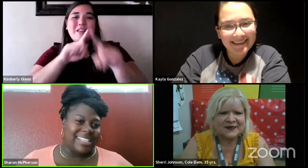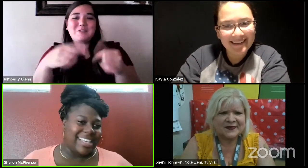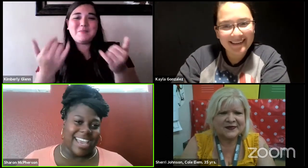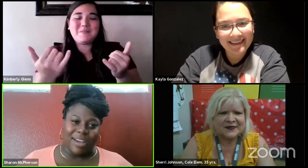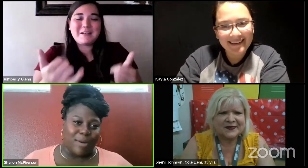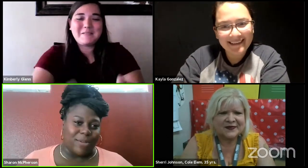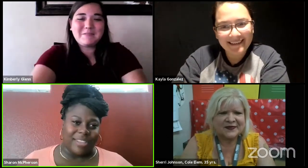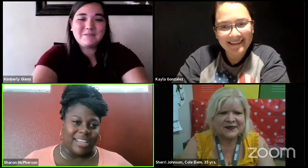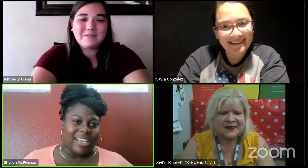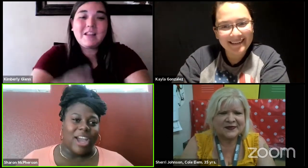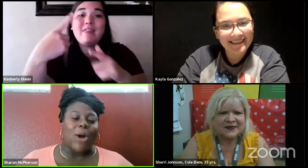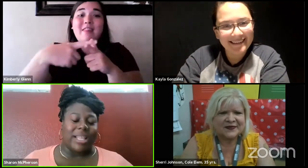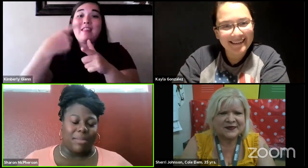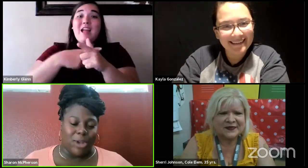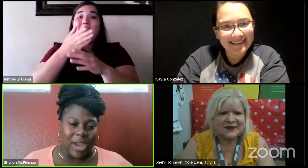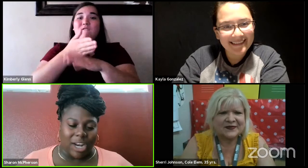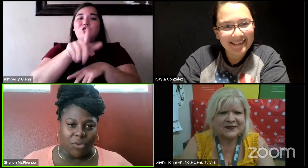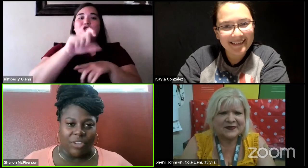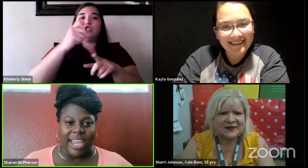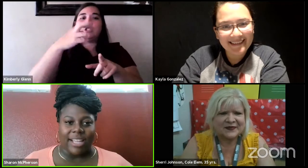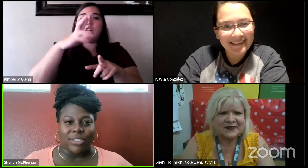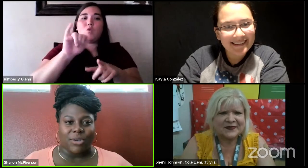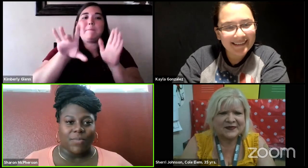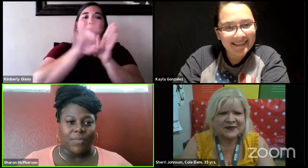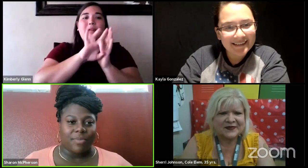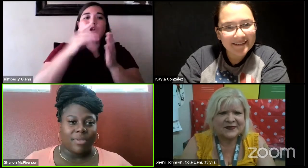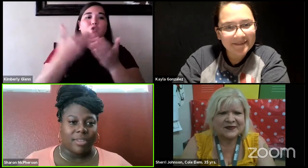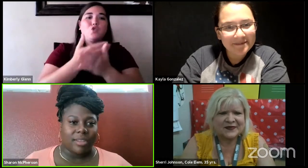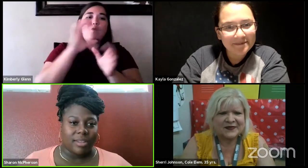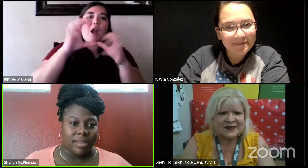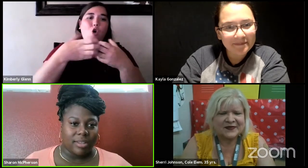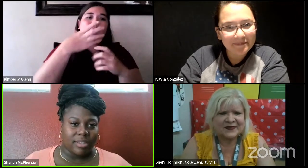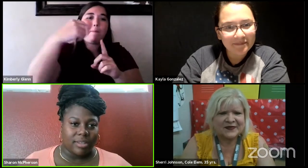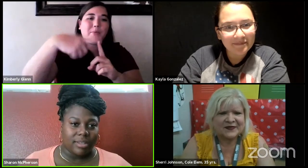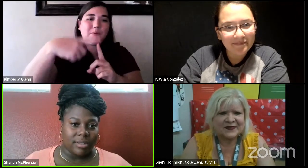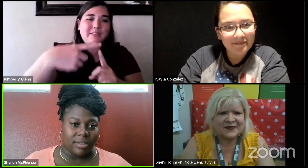It's not, I just can't come up with it. Okay, let me go ahead and reveal the answer.